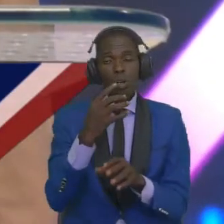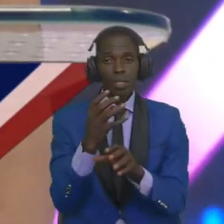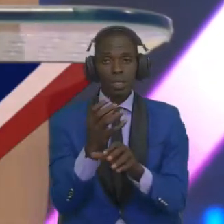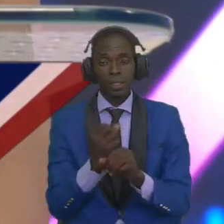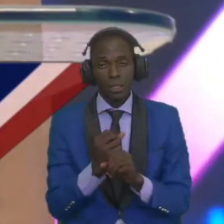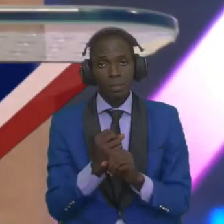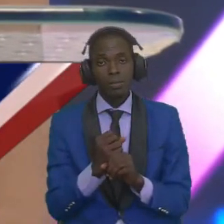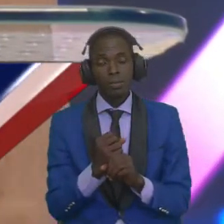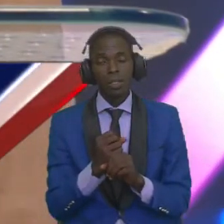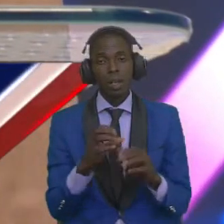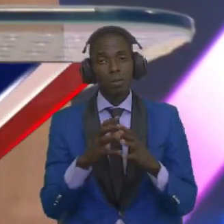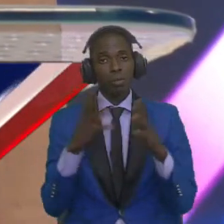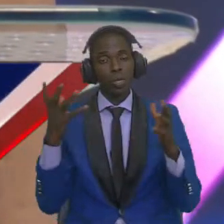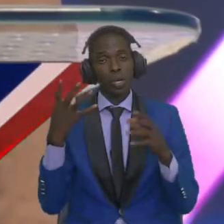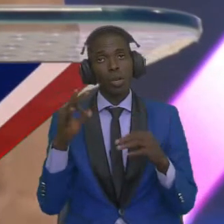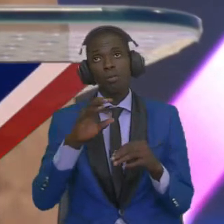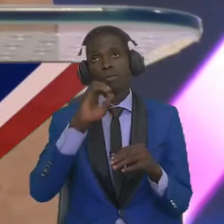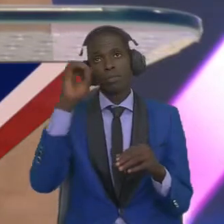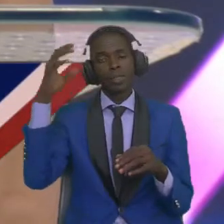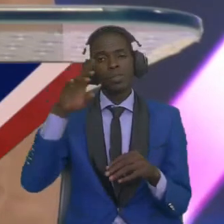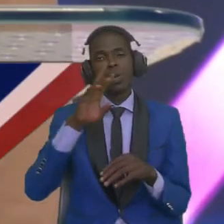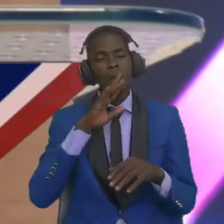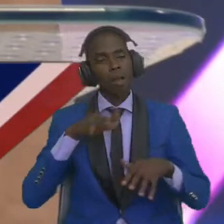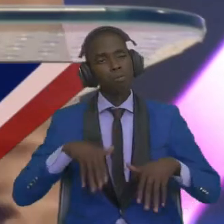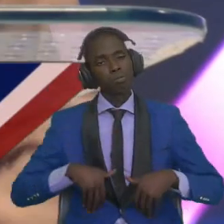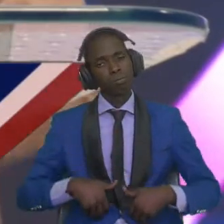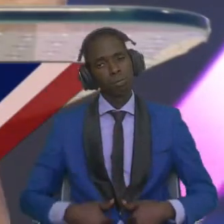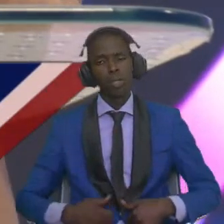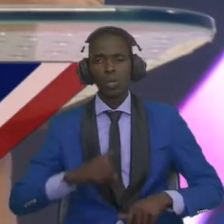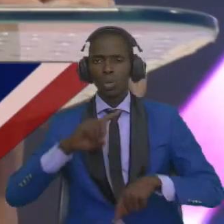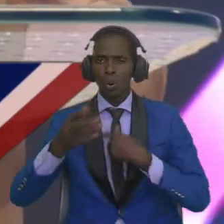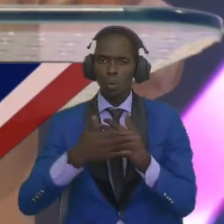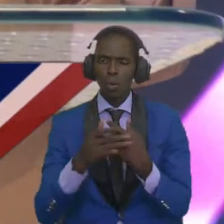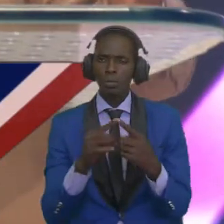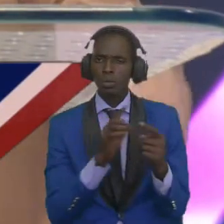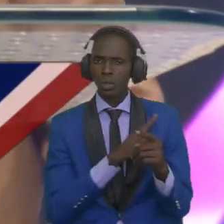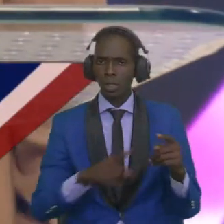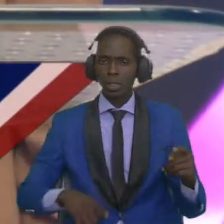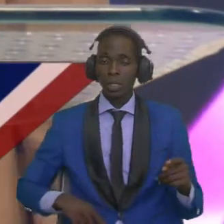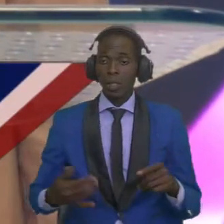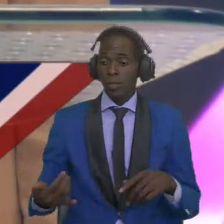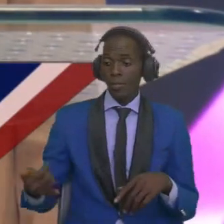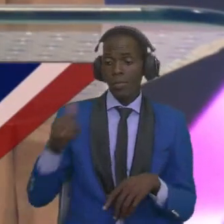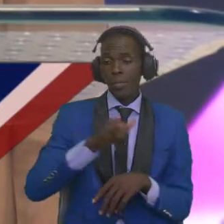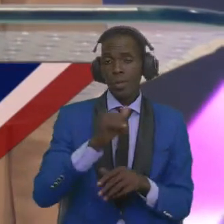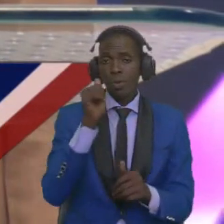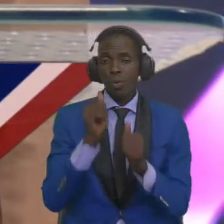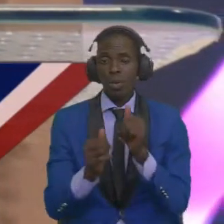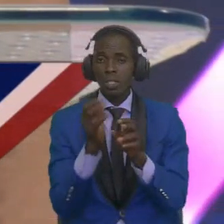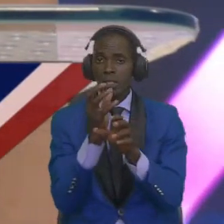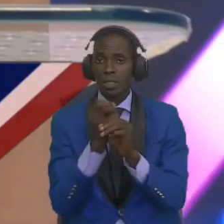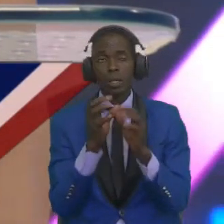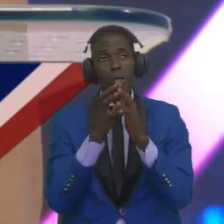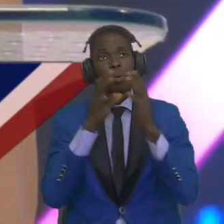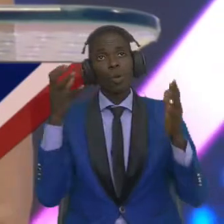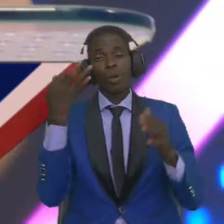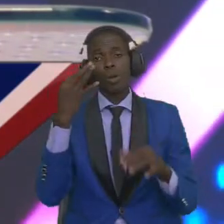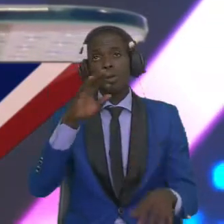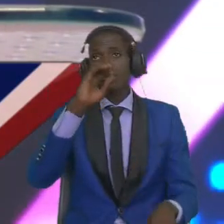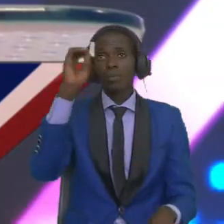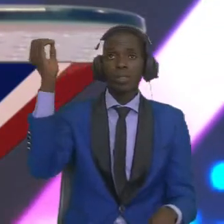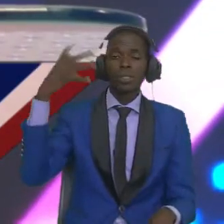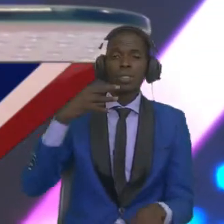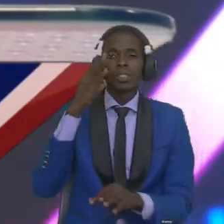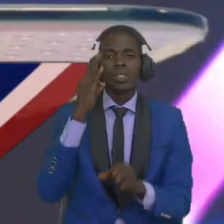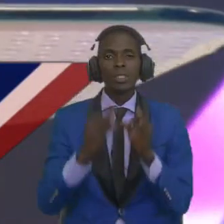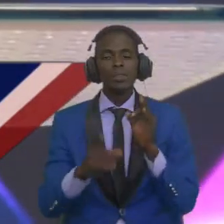abundance of grace, if you're getting tired, go back to the Lord. They which receive abundance of grace,